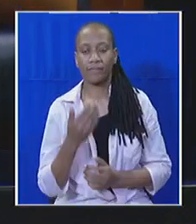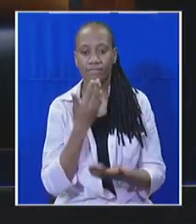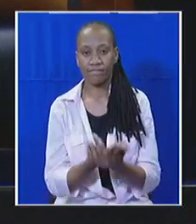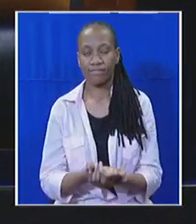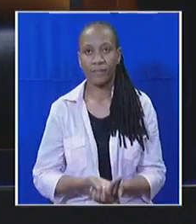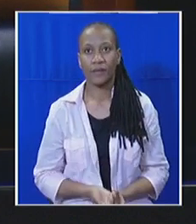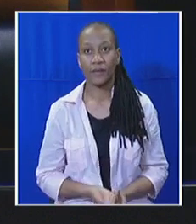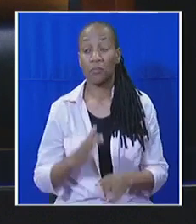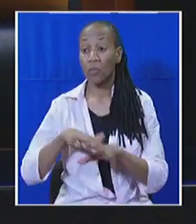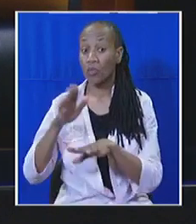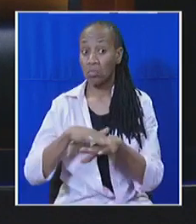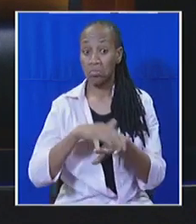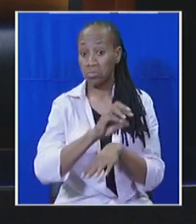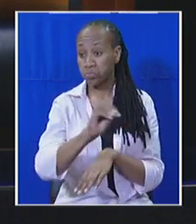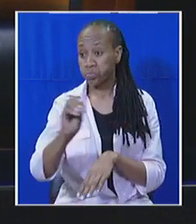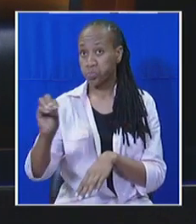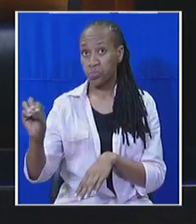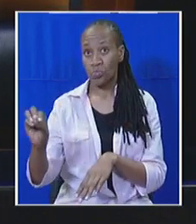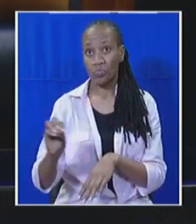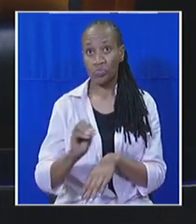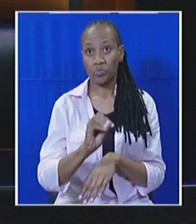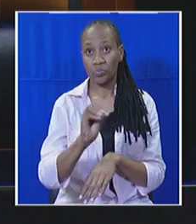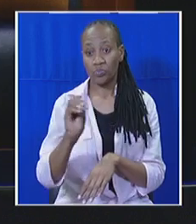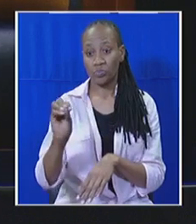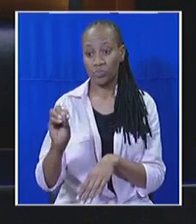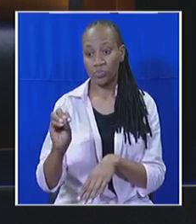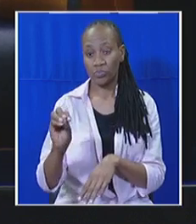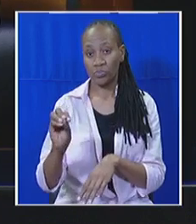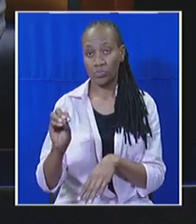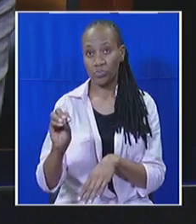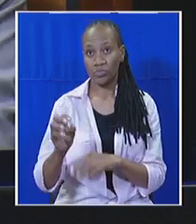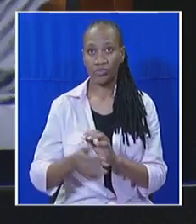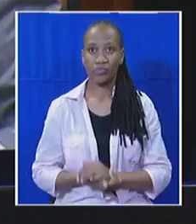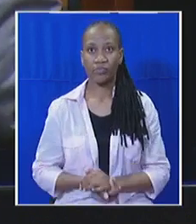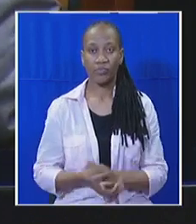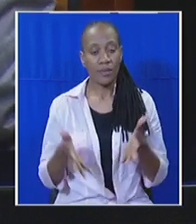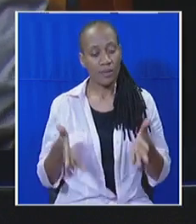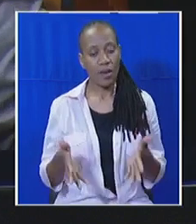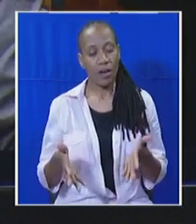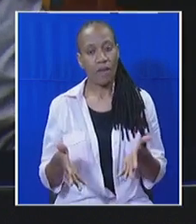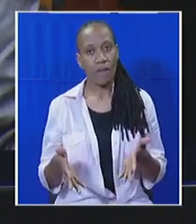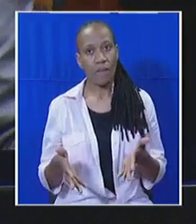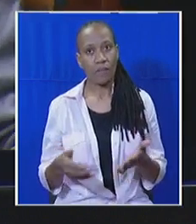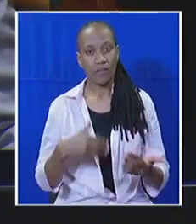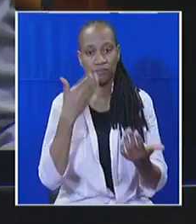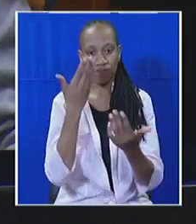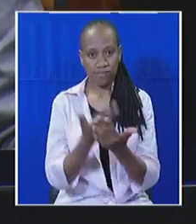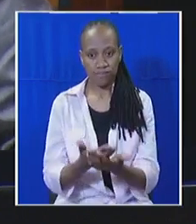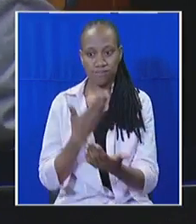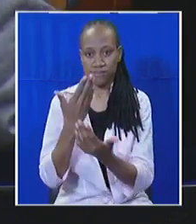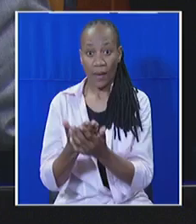Are there any other motions? Notice of motion? Honorable members, we now come to motions without